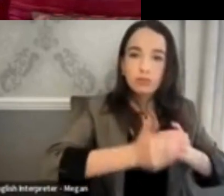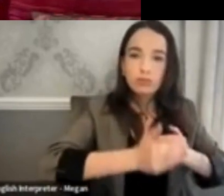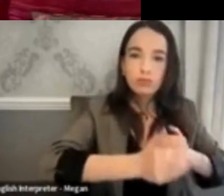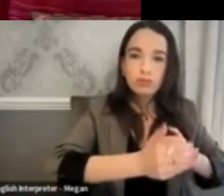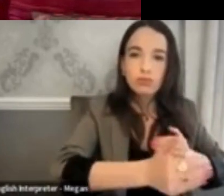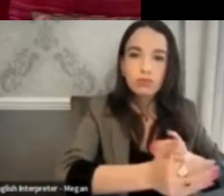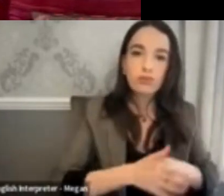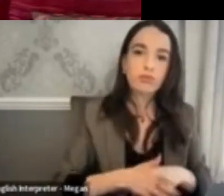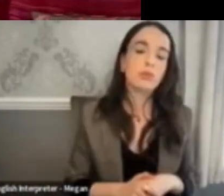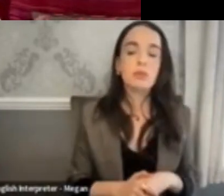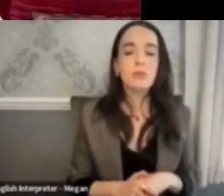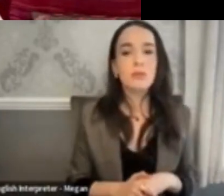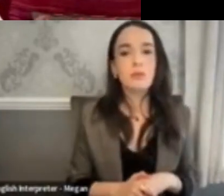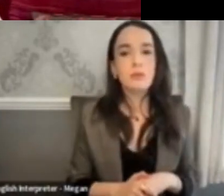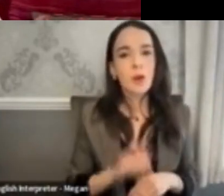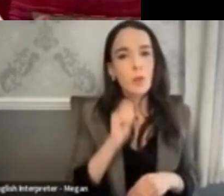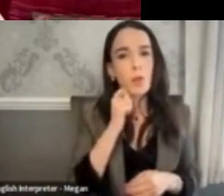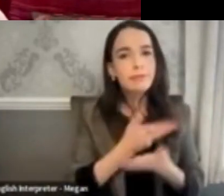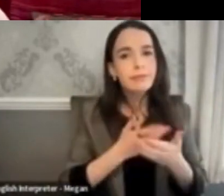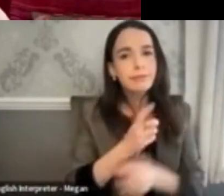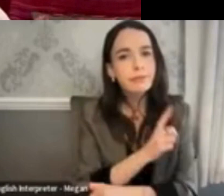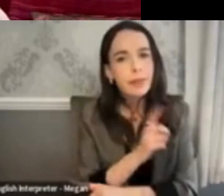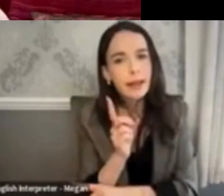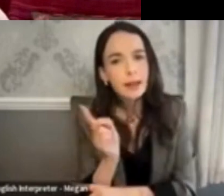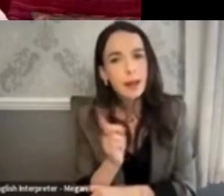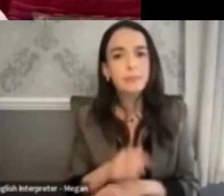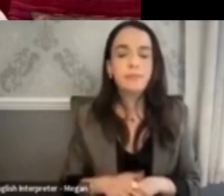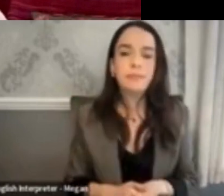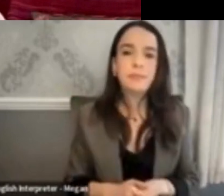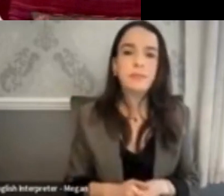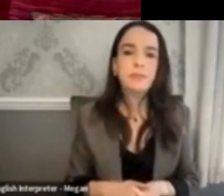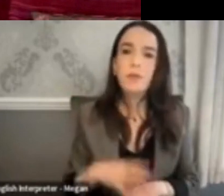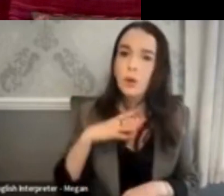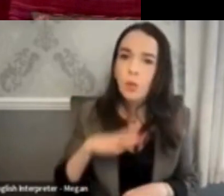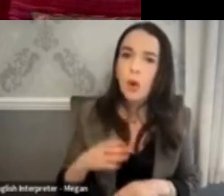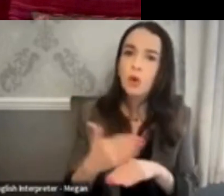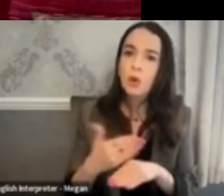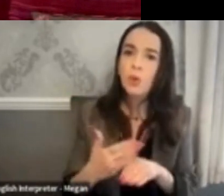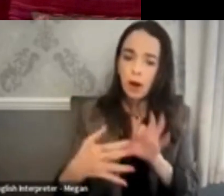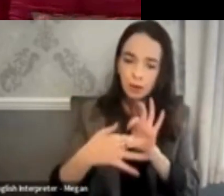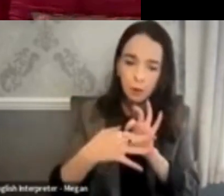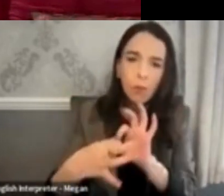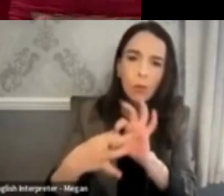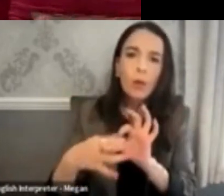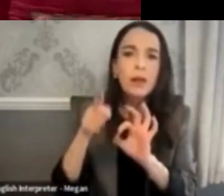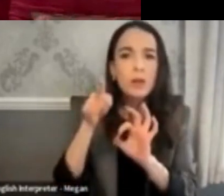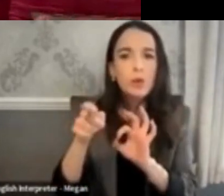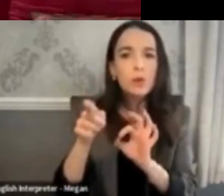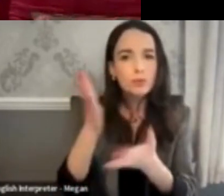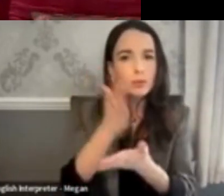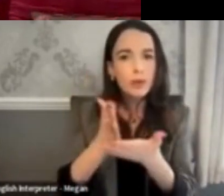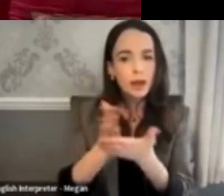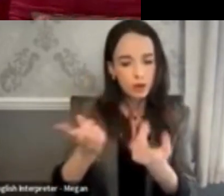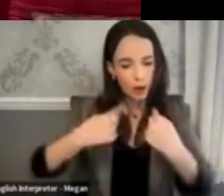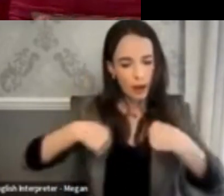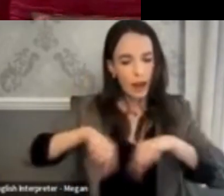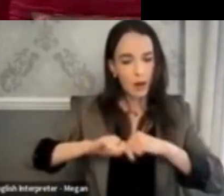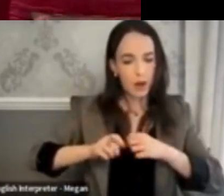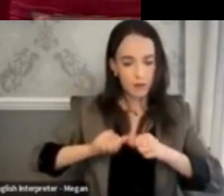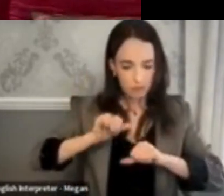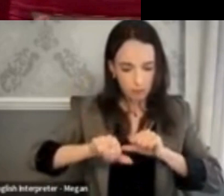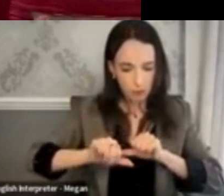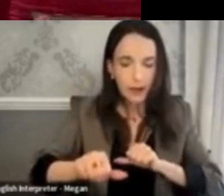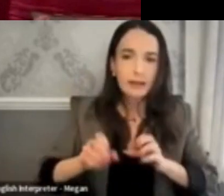collaboratively with you to ensure you are shaping outcomes, processes and systems with us, and we're working